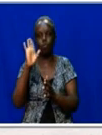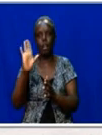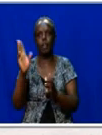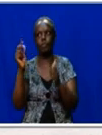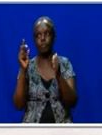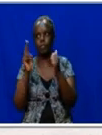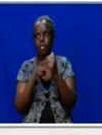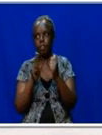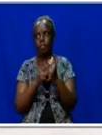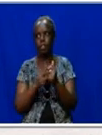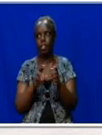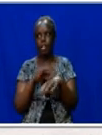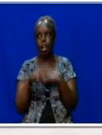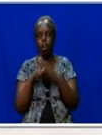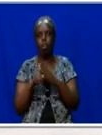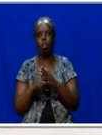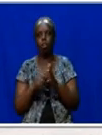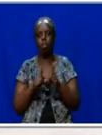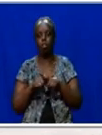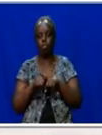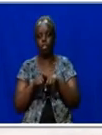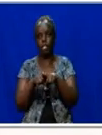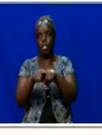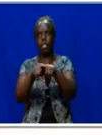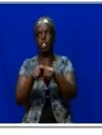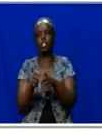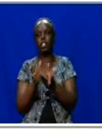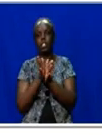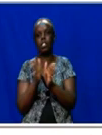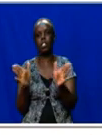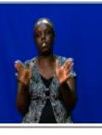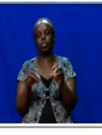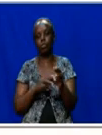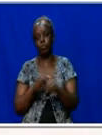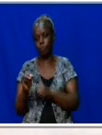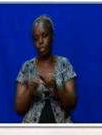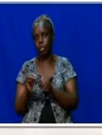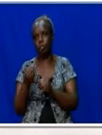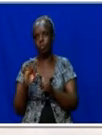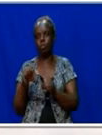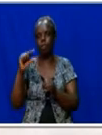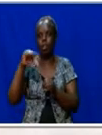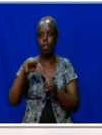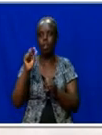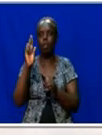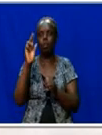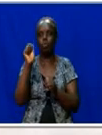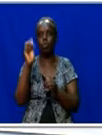are constants. And this is the general form of a quadratic